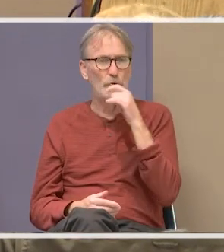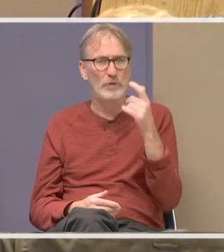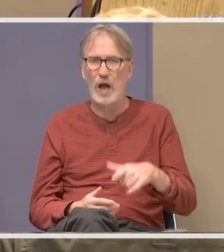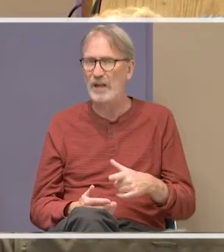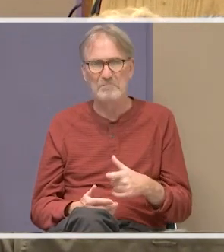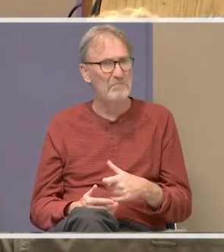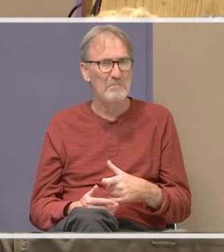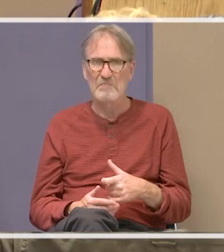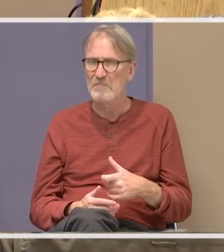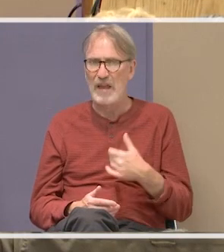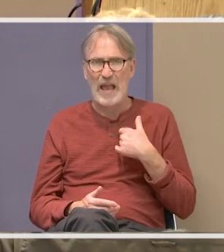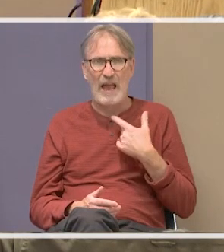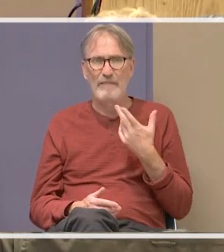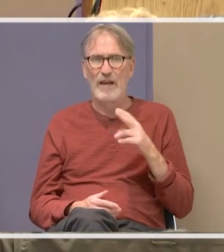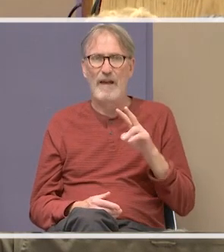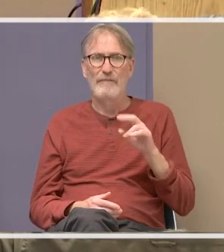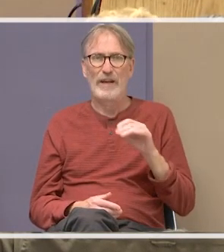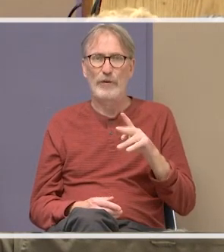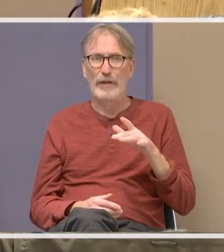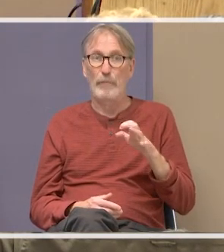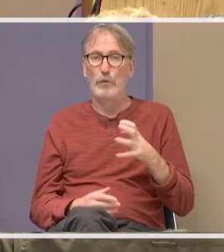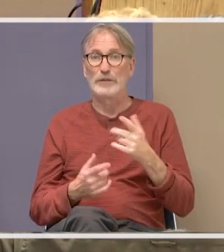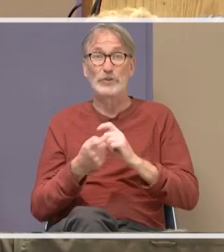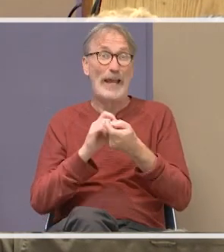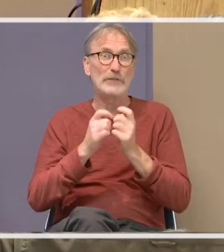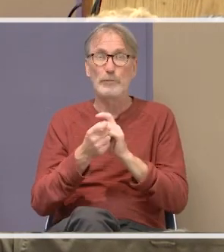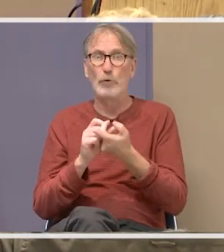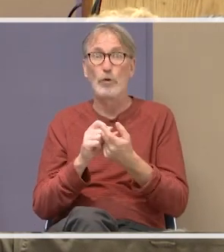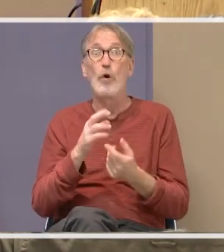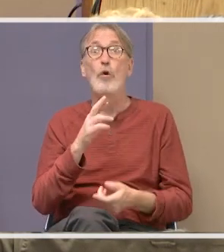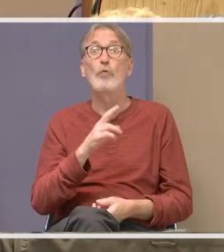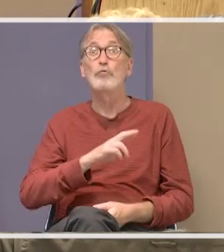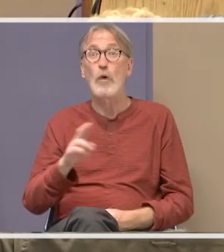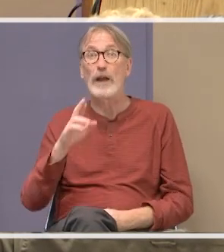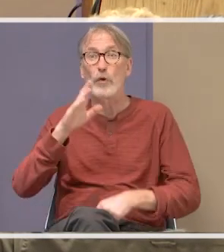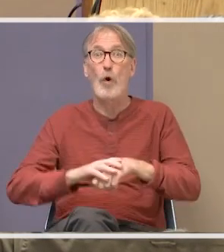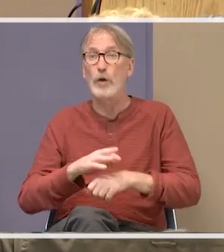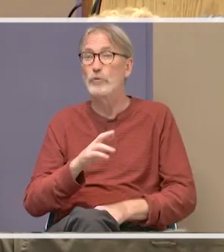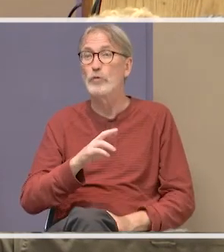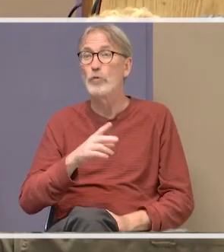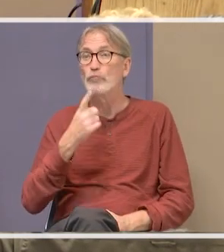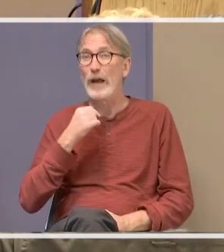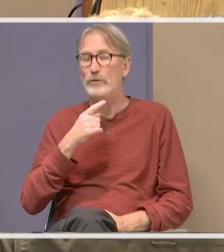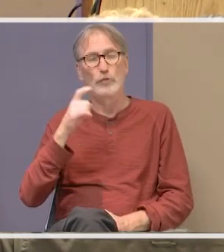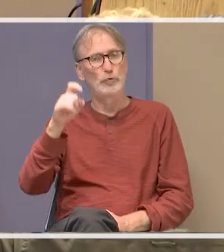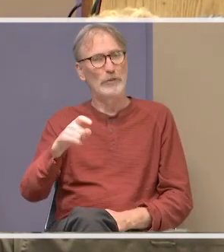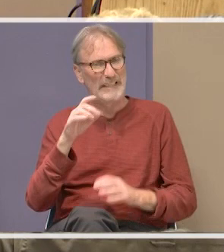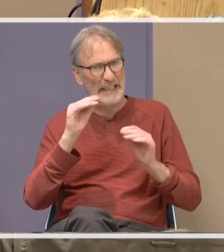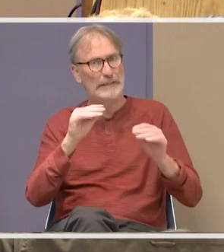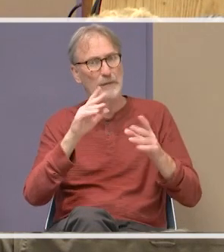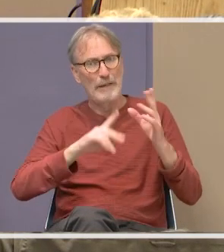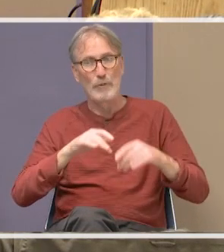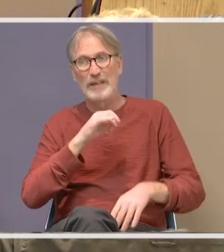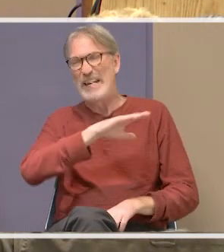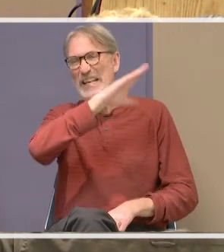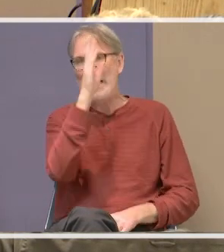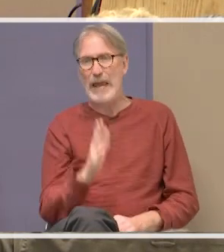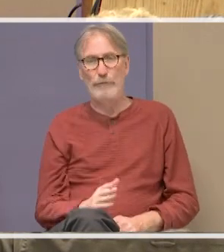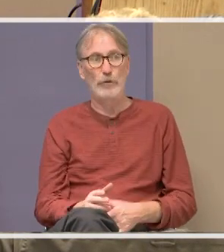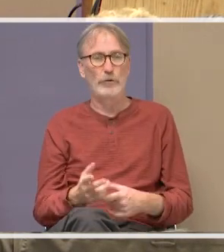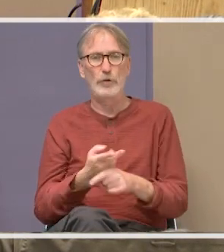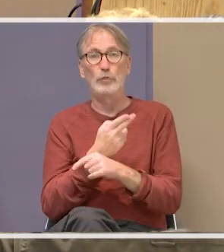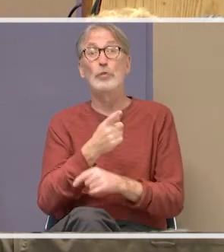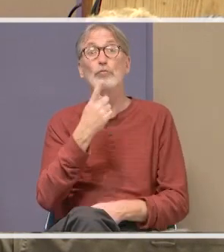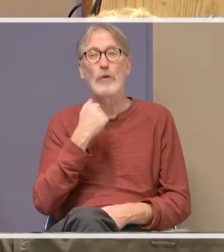have variable right on red timing. I think we should train drivers to not turn right on red ever when there's this